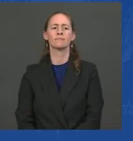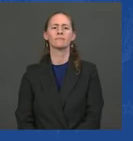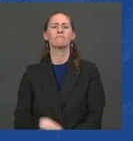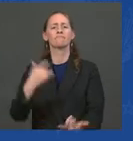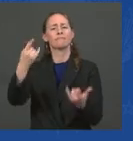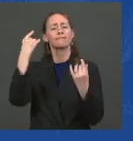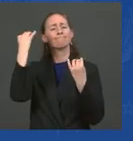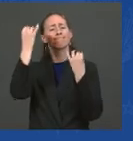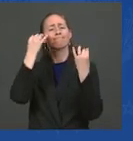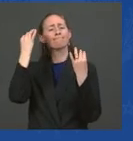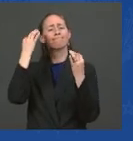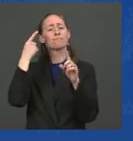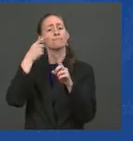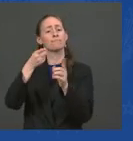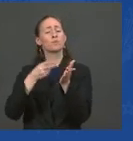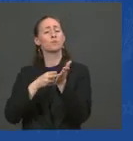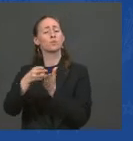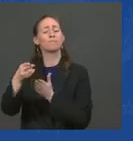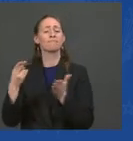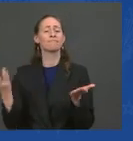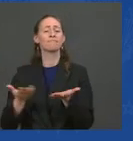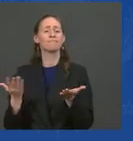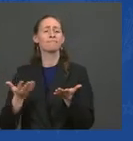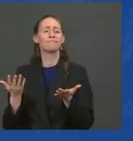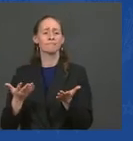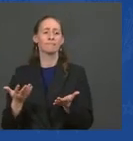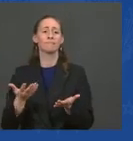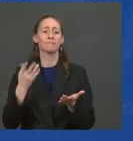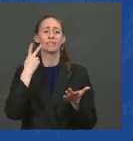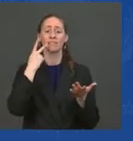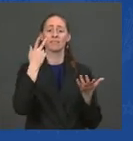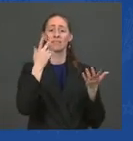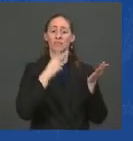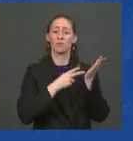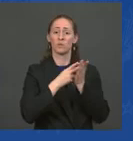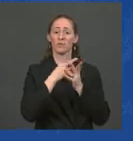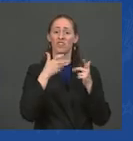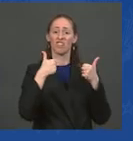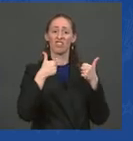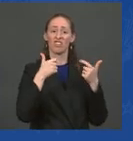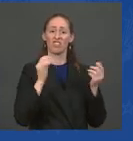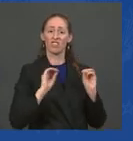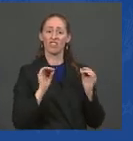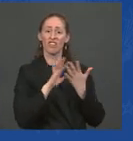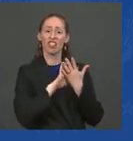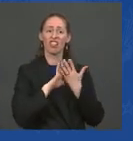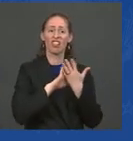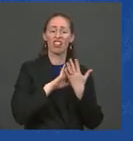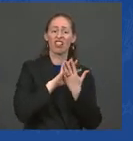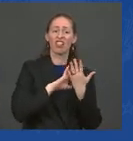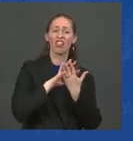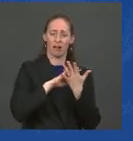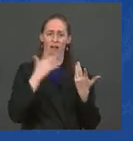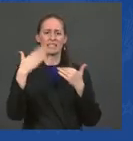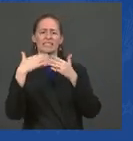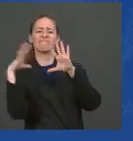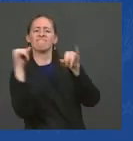still the harbinger of tyranny. Nothing about our democracy is assured, as I'm sure you're all becoming to realize